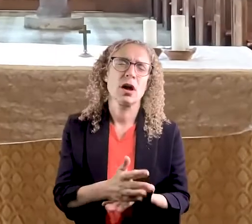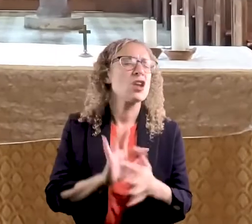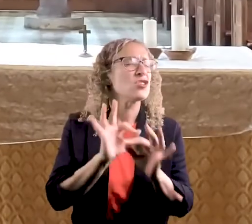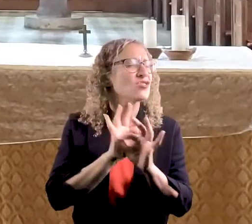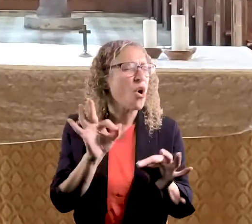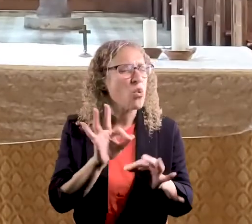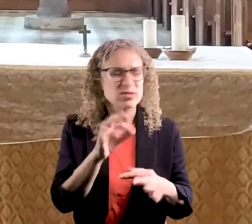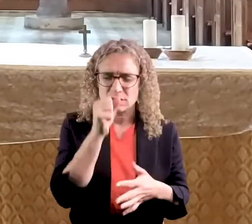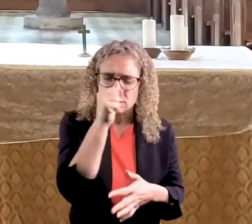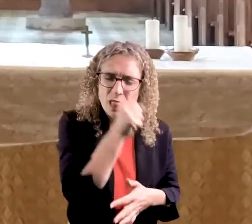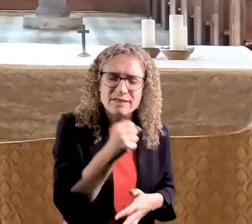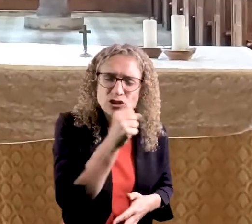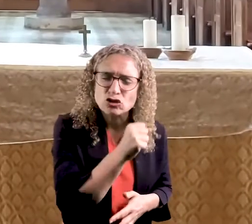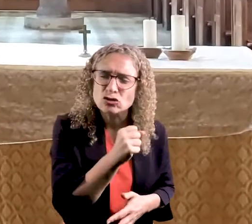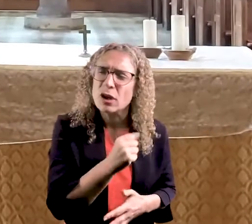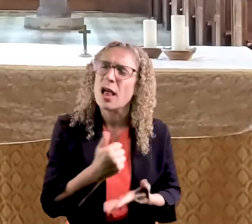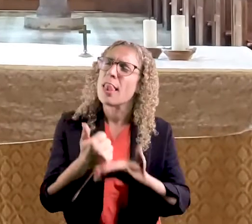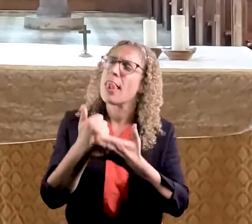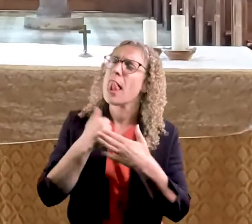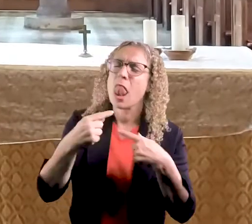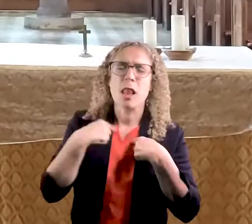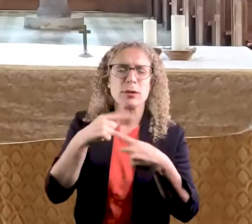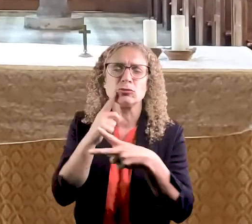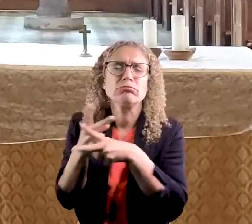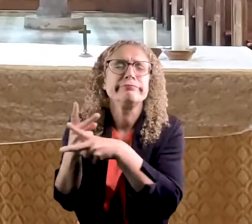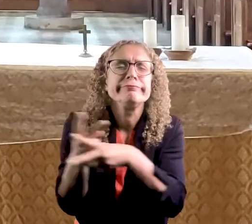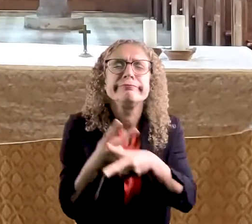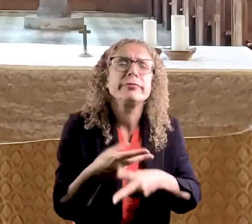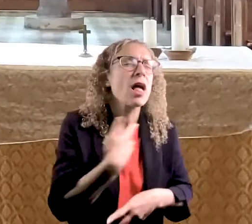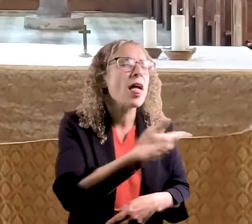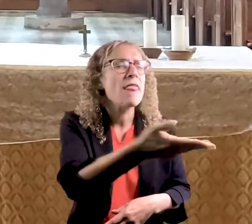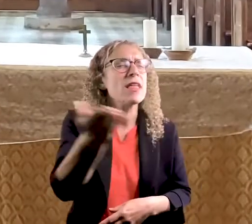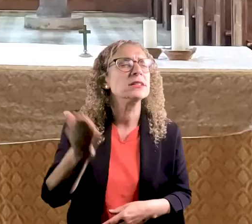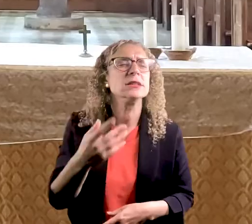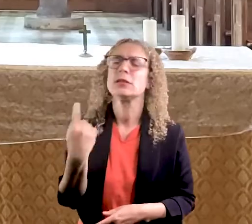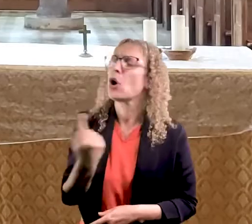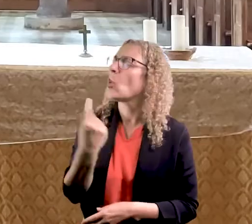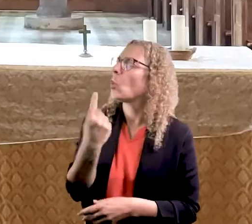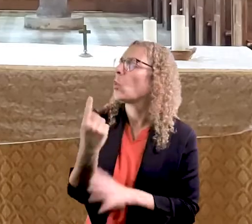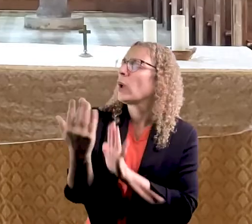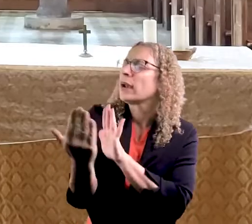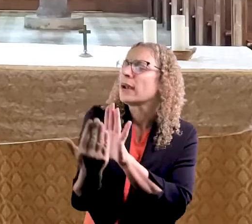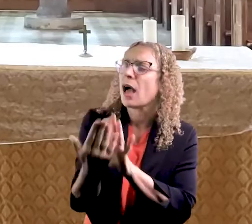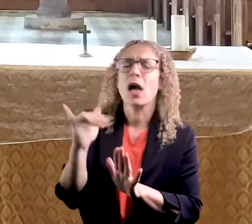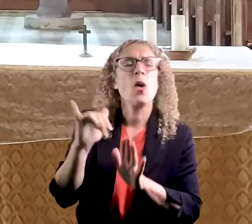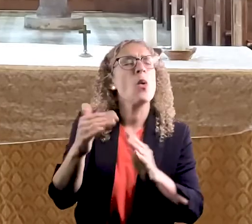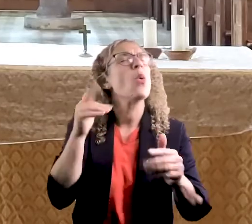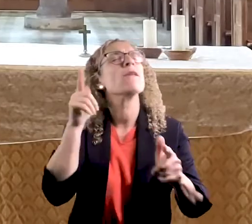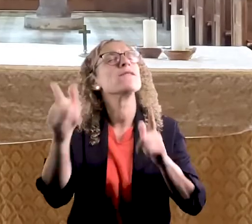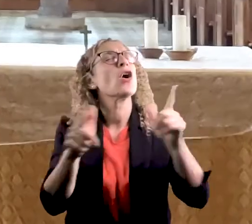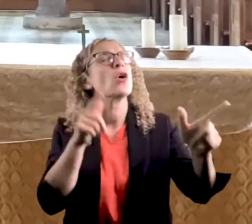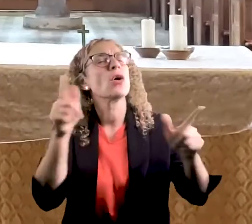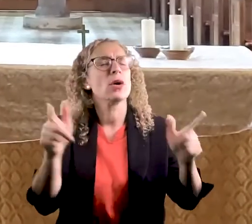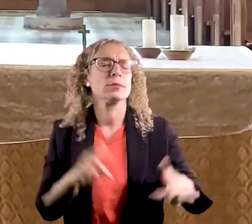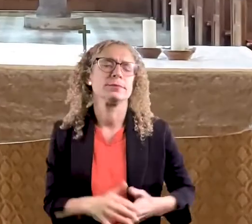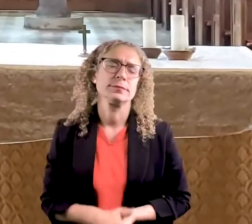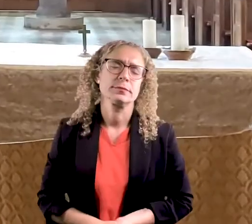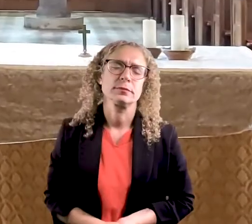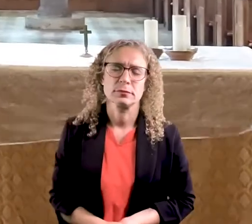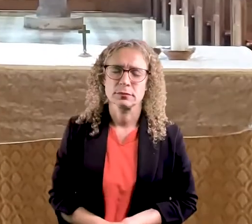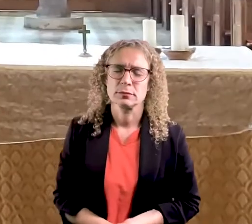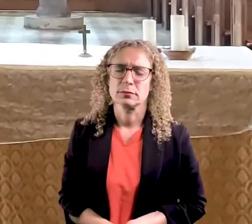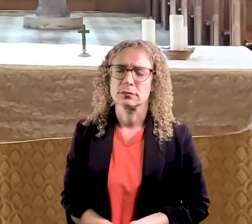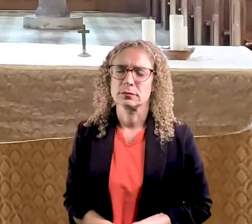unselfish, seeking to serve others, those nearby, and those in the wider